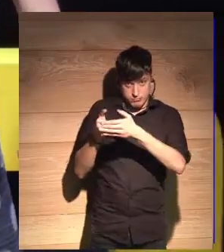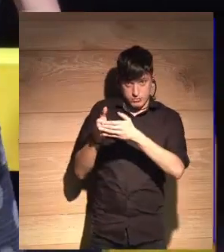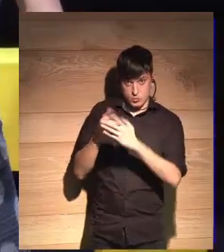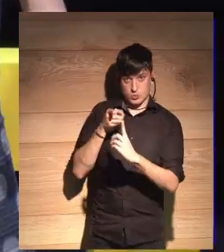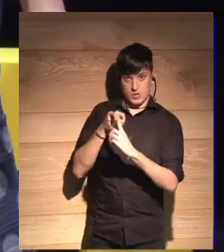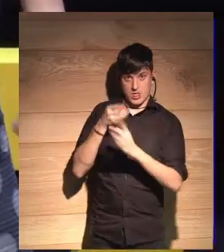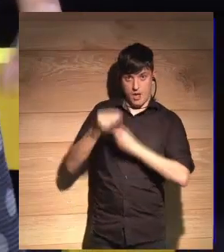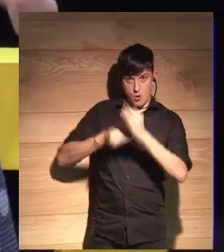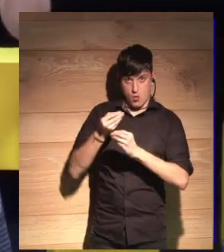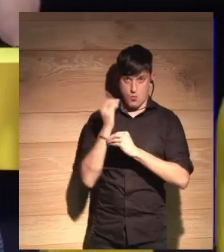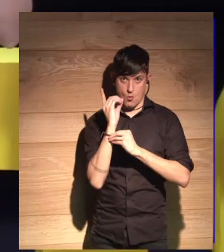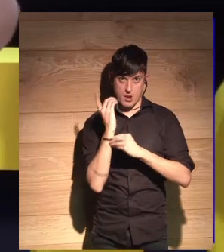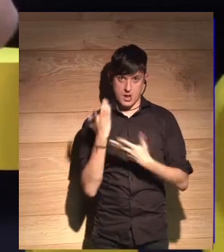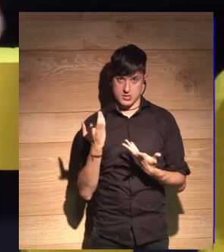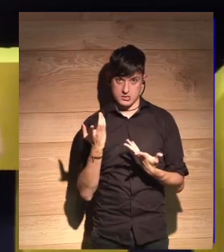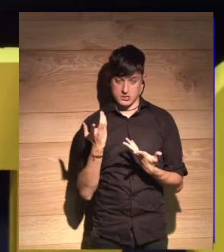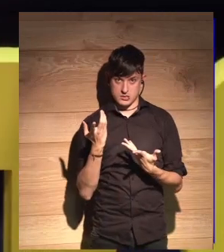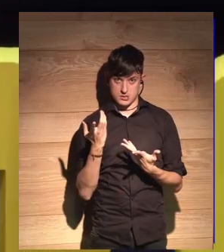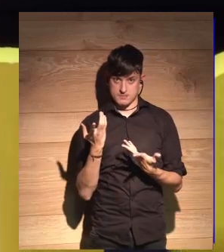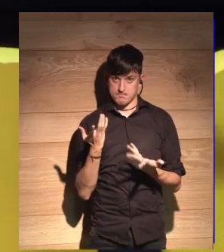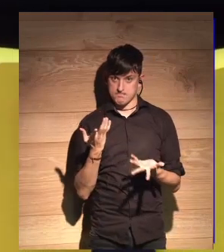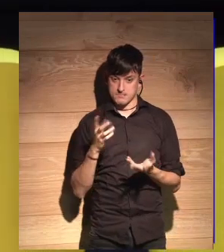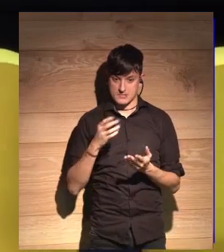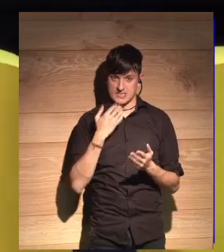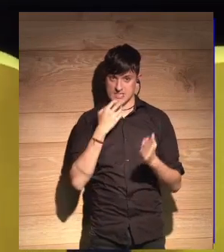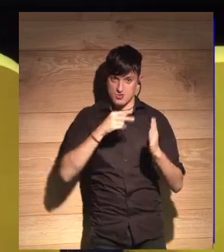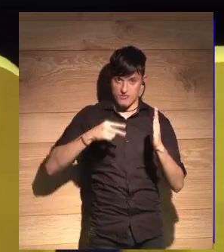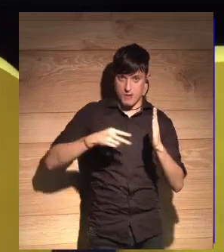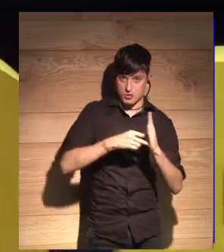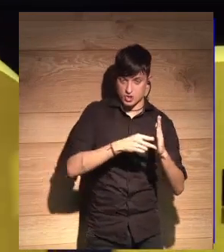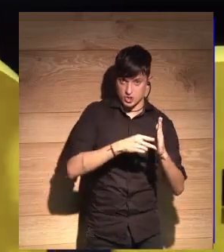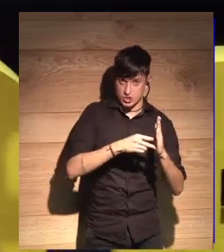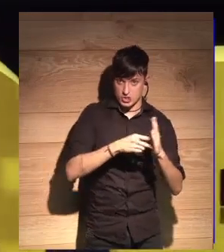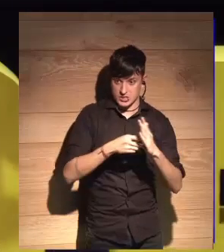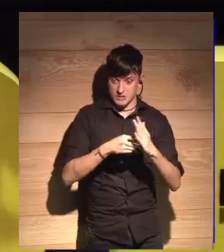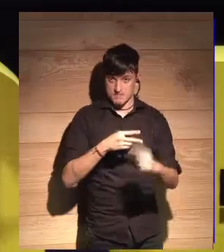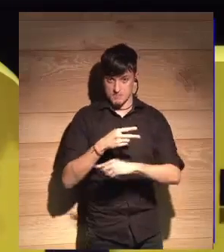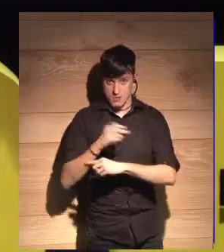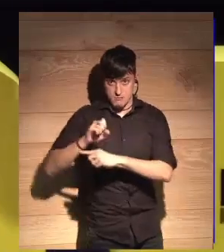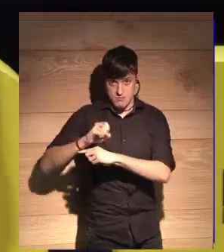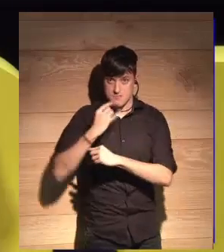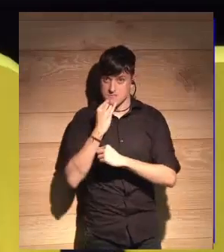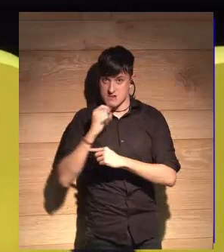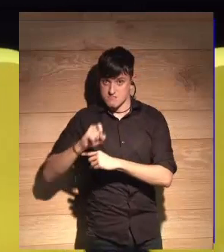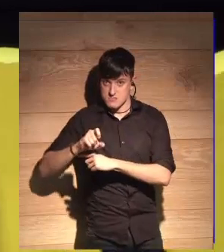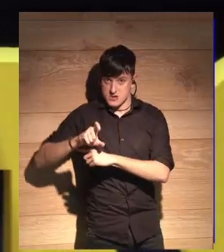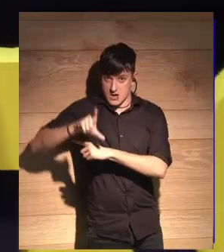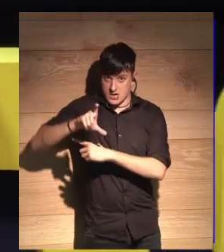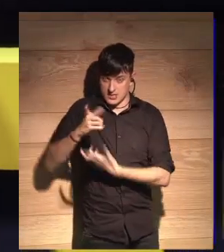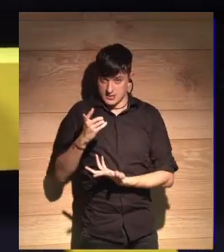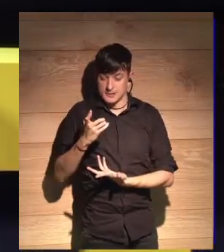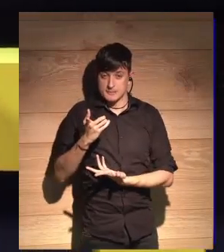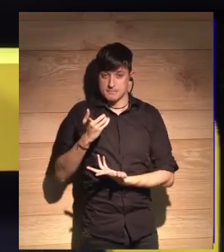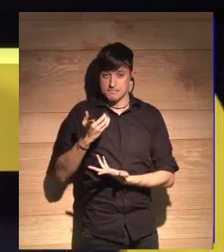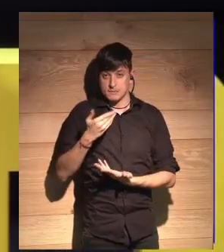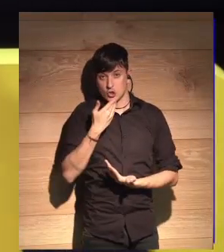into the wall. Sometimes we take better care of them than we do ourselves. They're a non-human companion species that